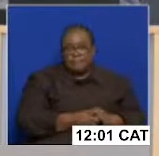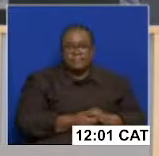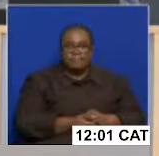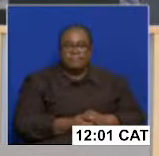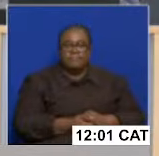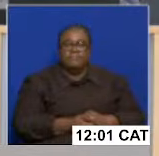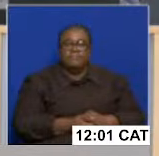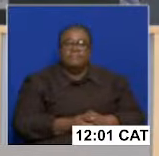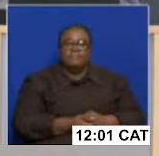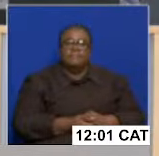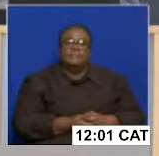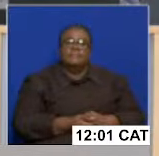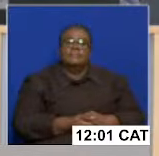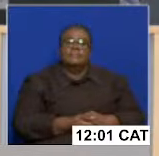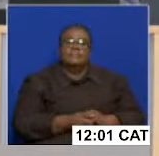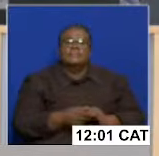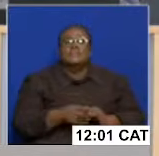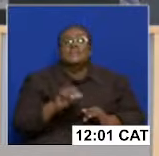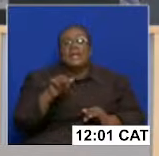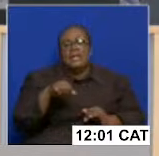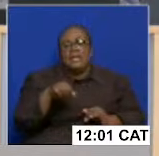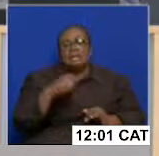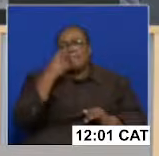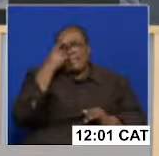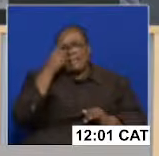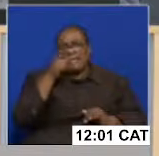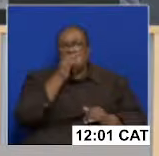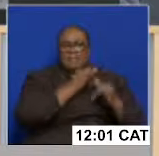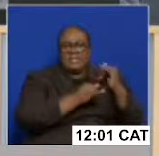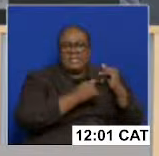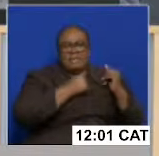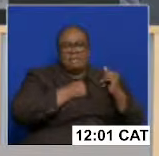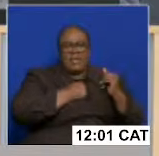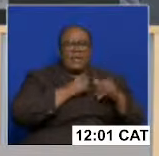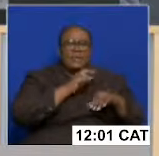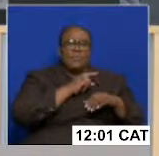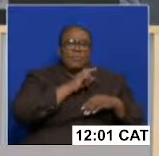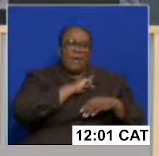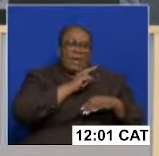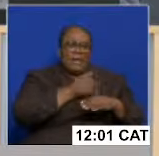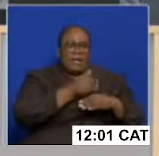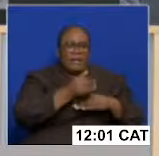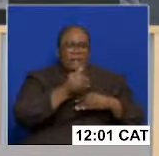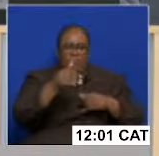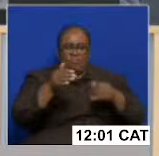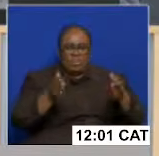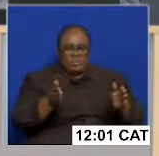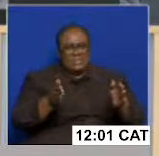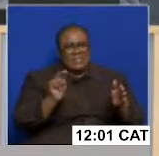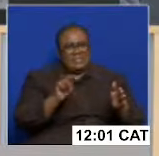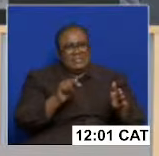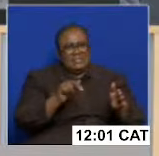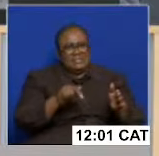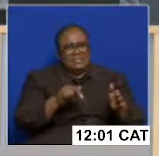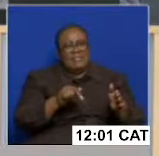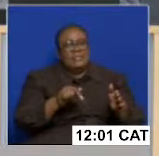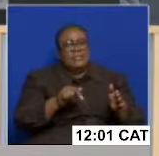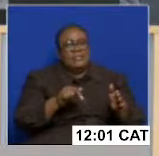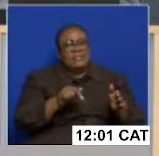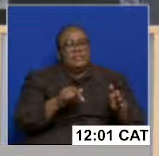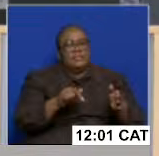Okay, I think that's my mistake, because after the boxes were handed over to Mr.